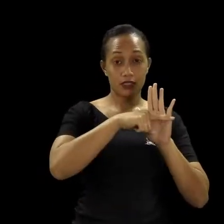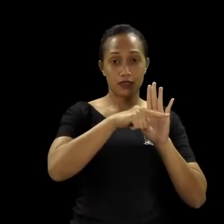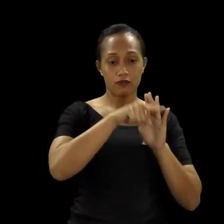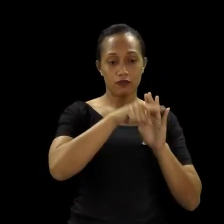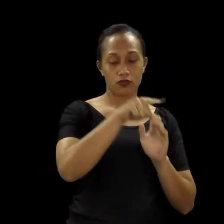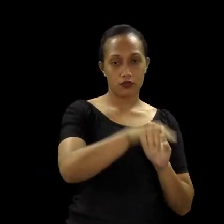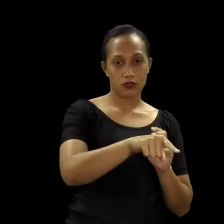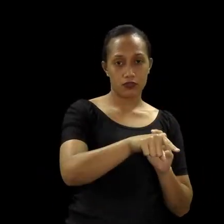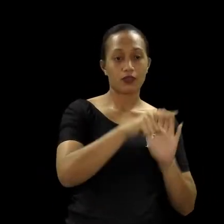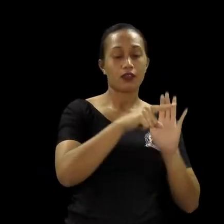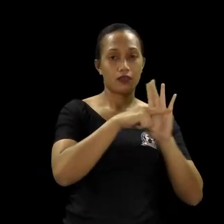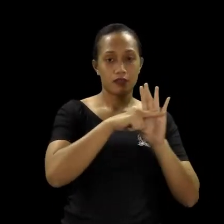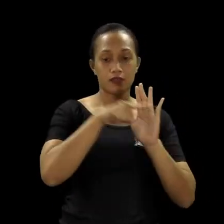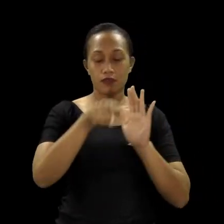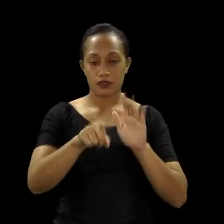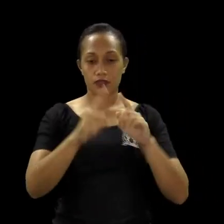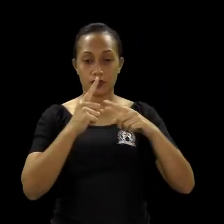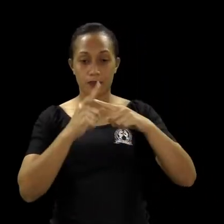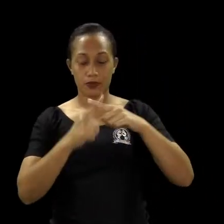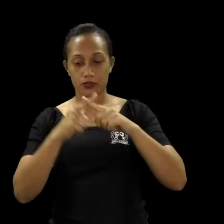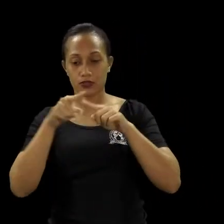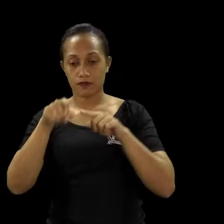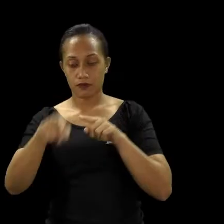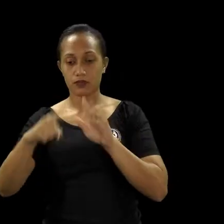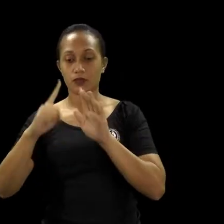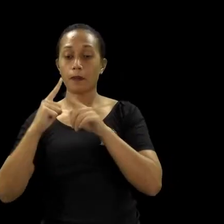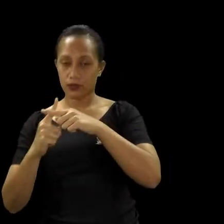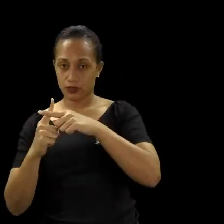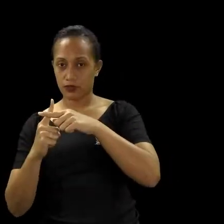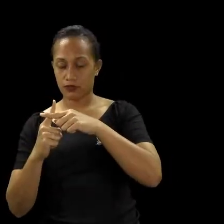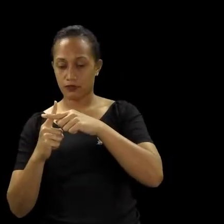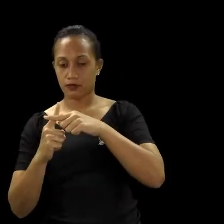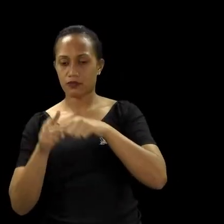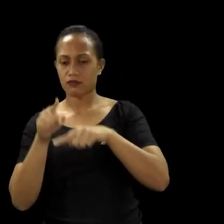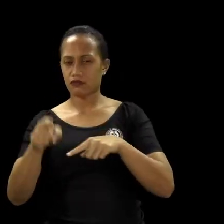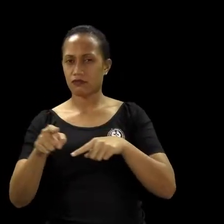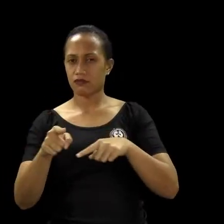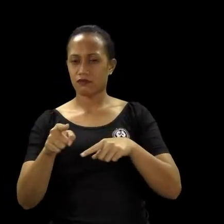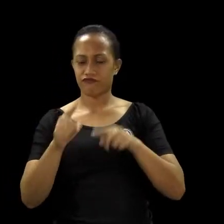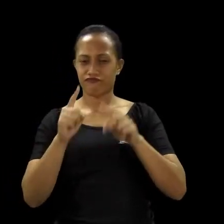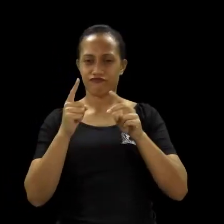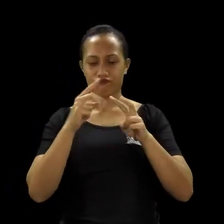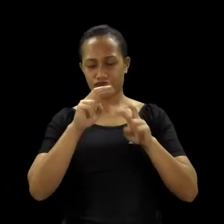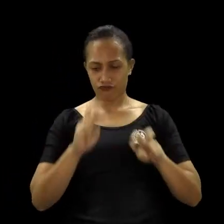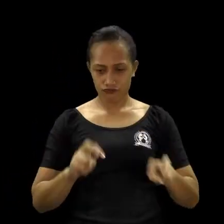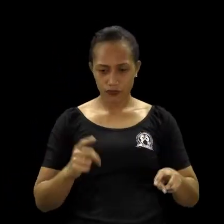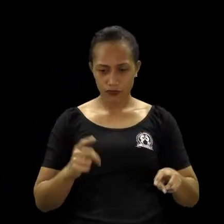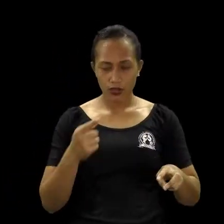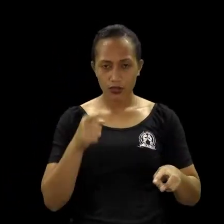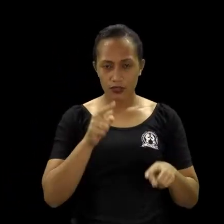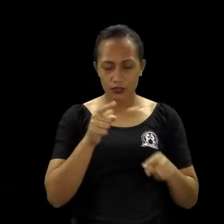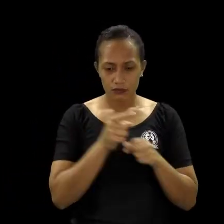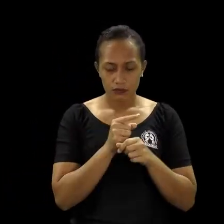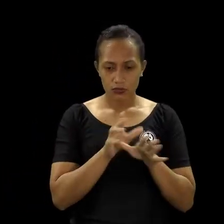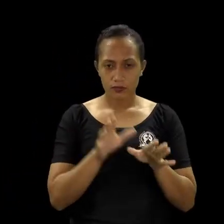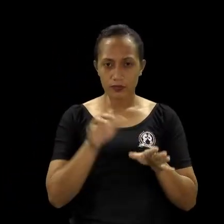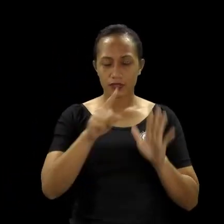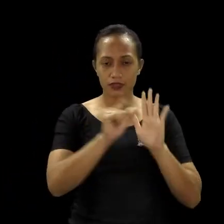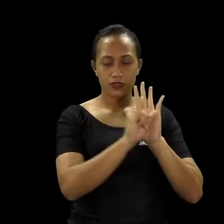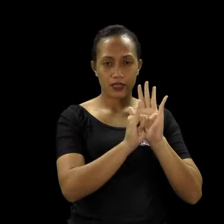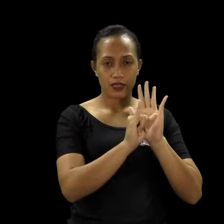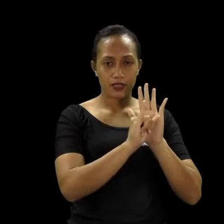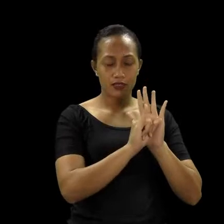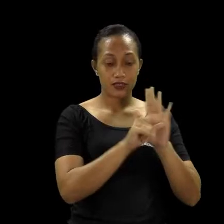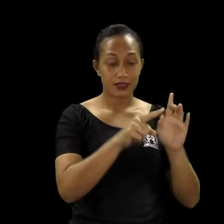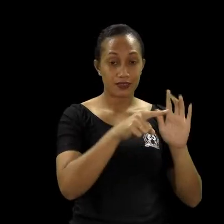then this would become negative, this would be positive, and this would be positive. And just to verify this, imagine this distributing this negative sign, or if